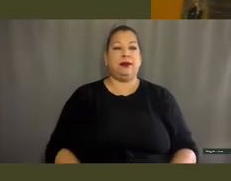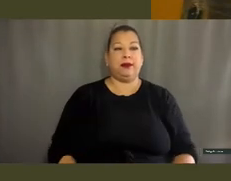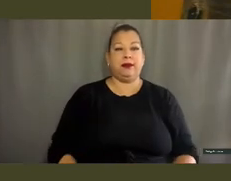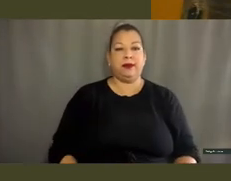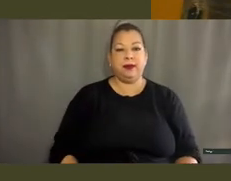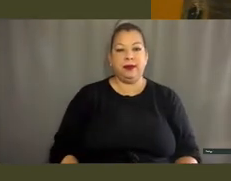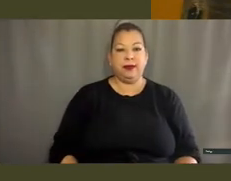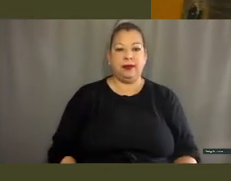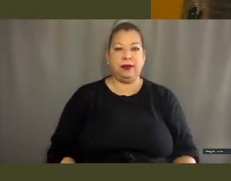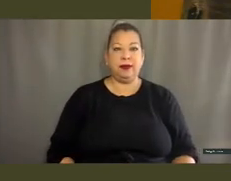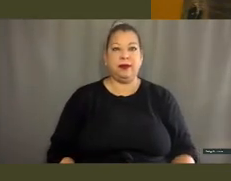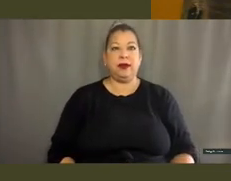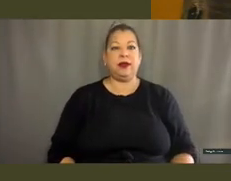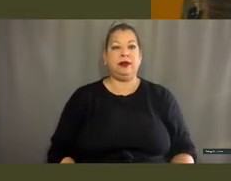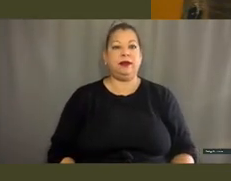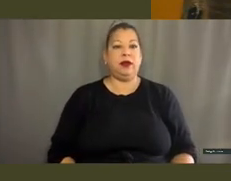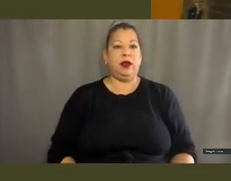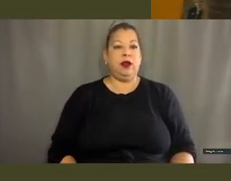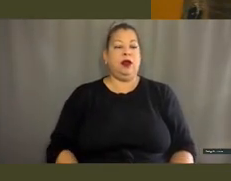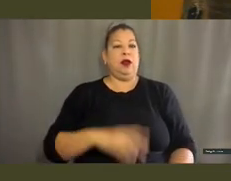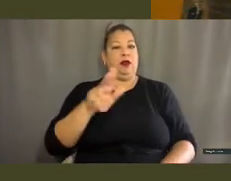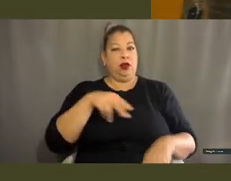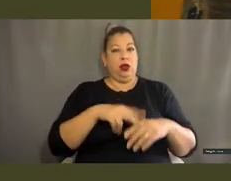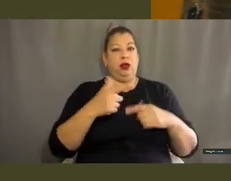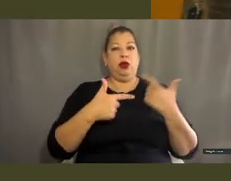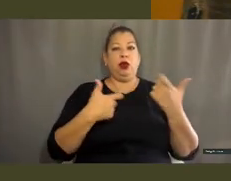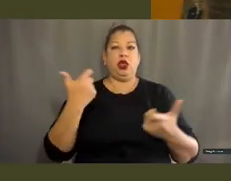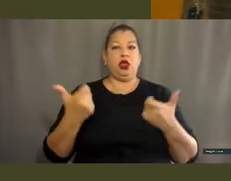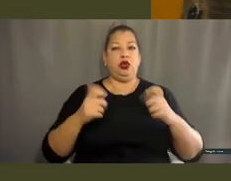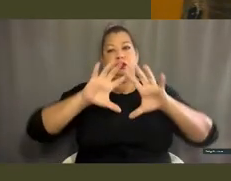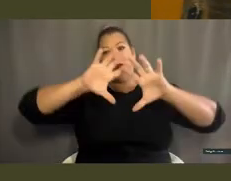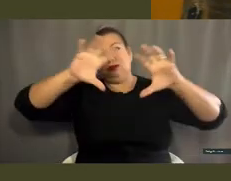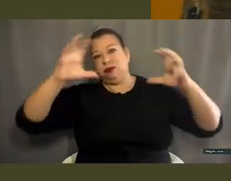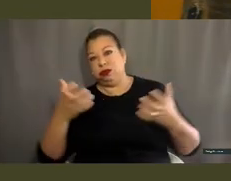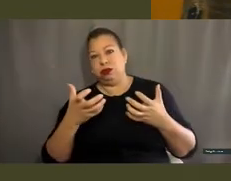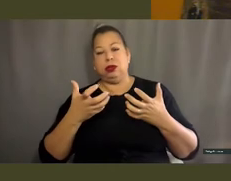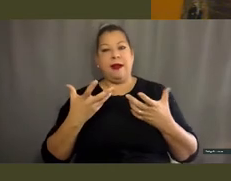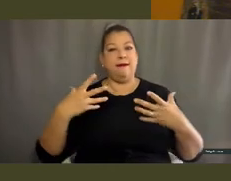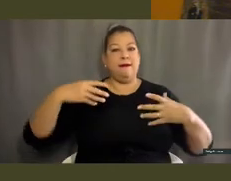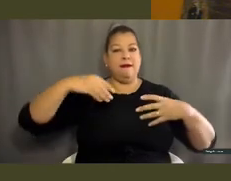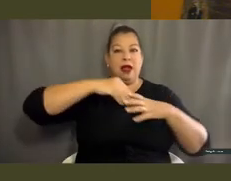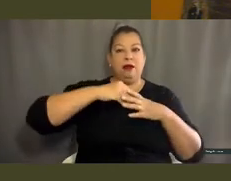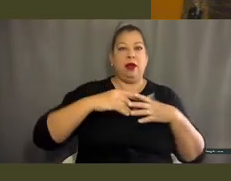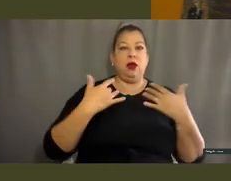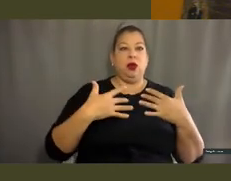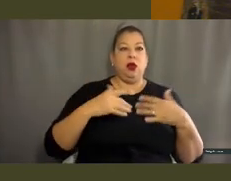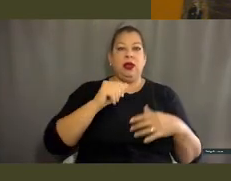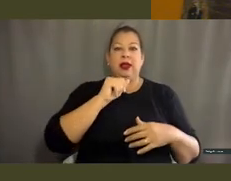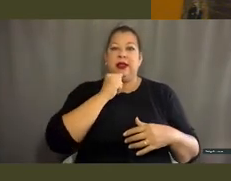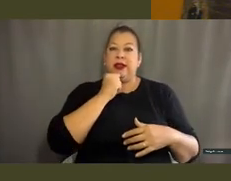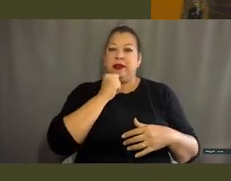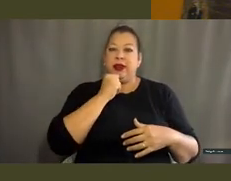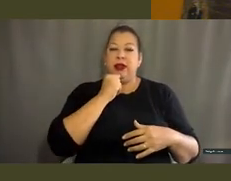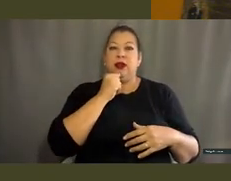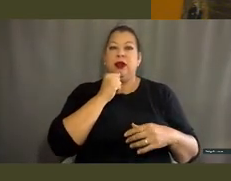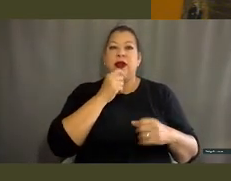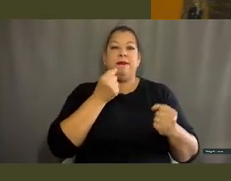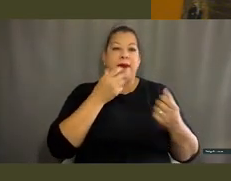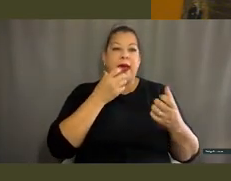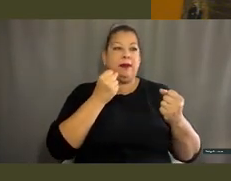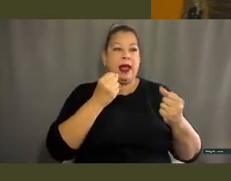Gosh, yeah, so it's a huge contribution, and also suffering in a lot, but also with lots of possible, let's